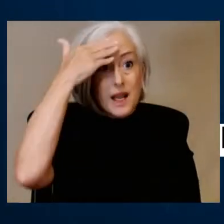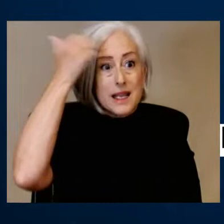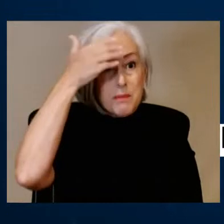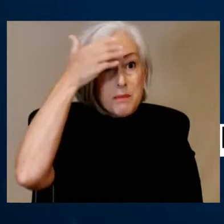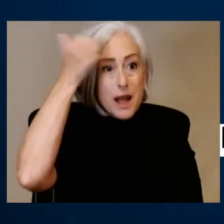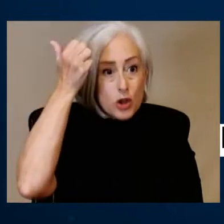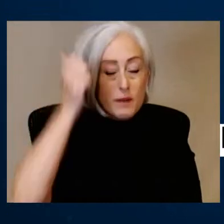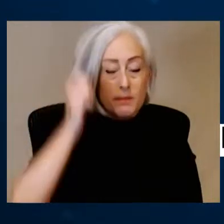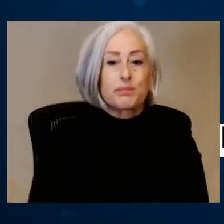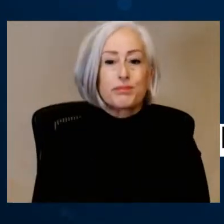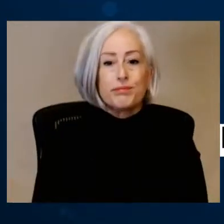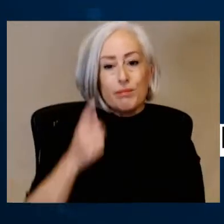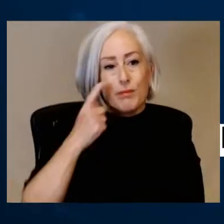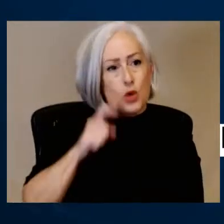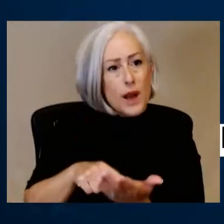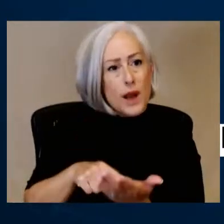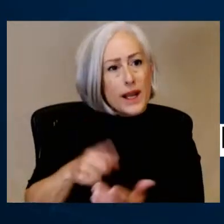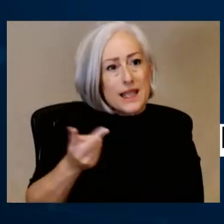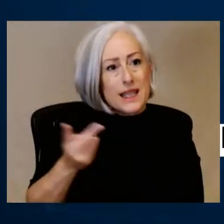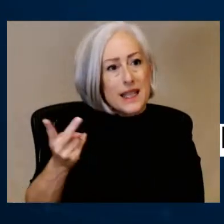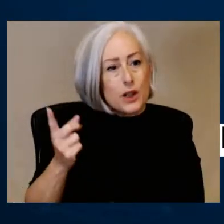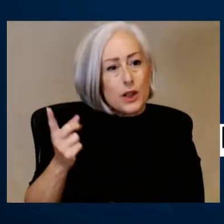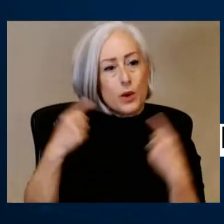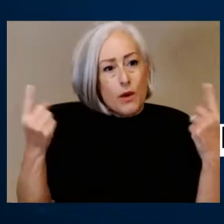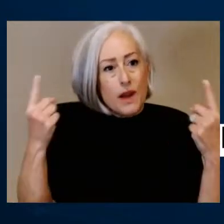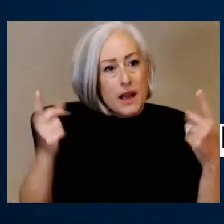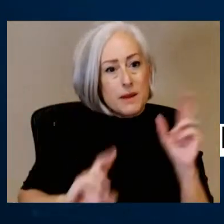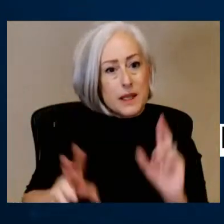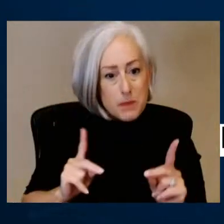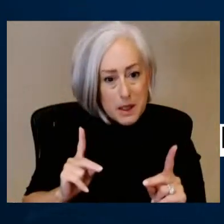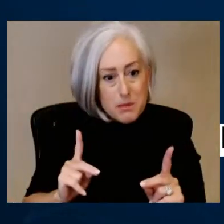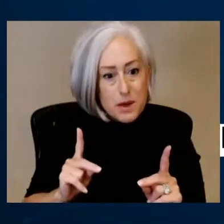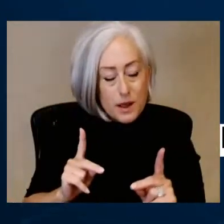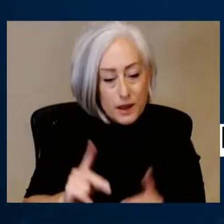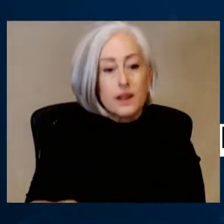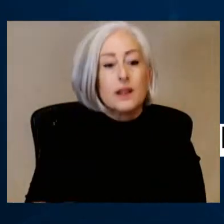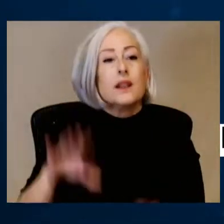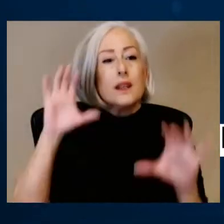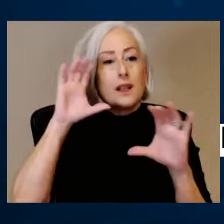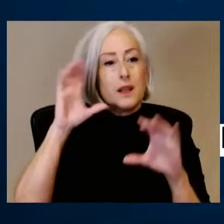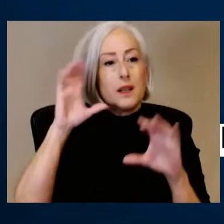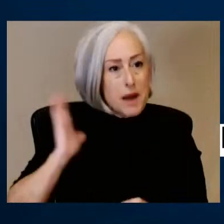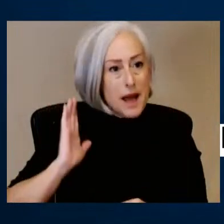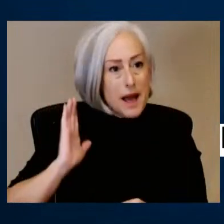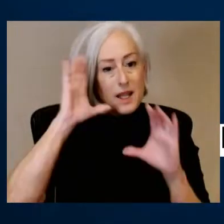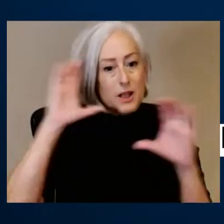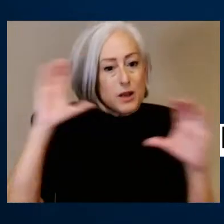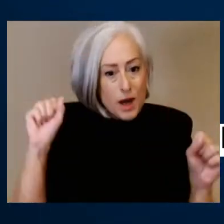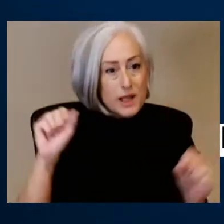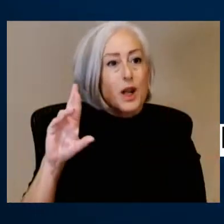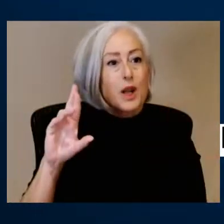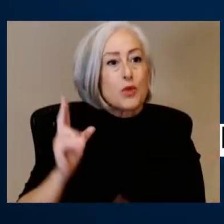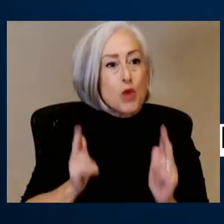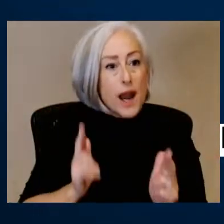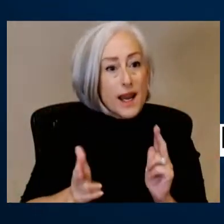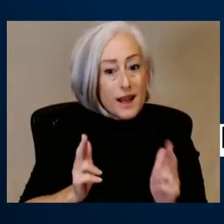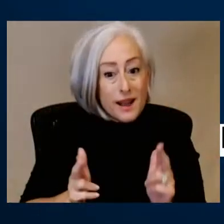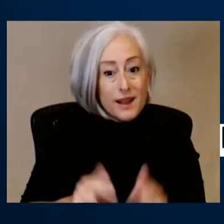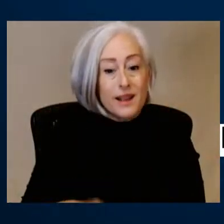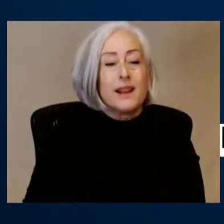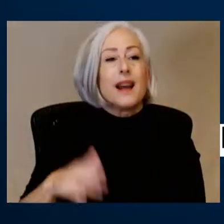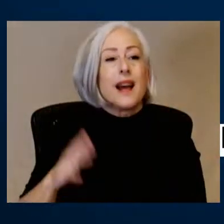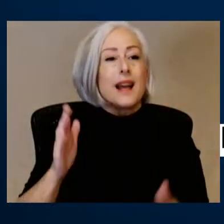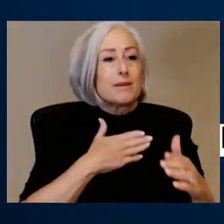Americans, former President Ronald Reagan and singer Glenn Campbell. I would do a Glenn Campbell song, but nobody would appreciate that. Both died